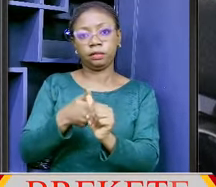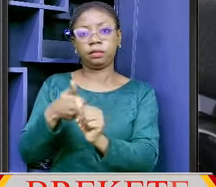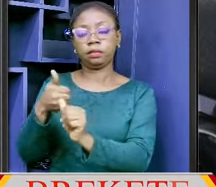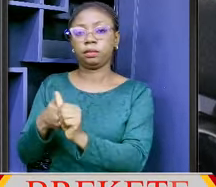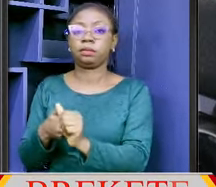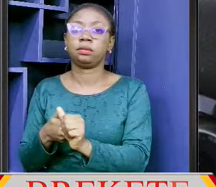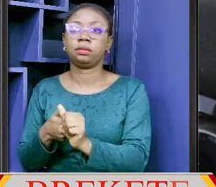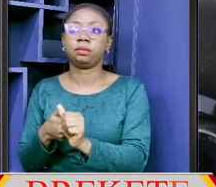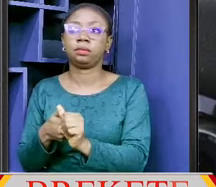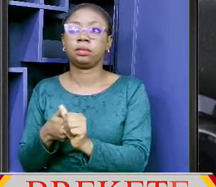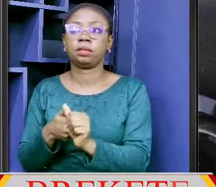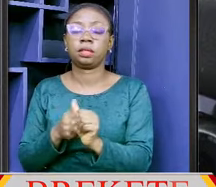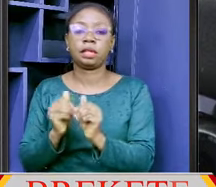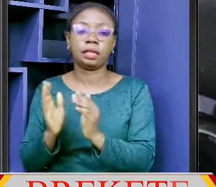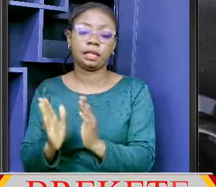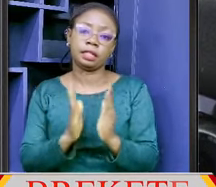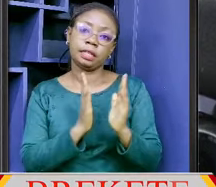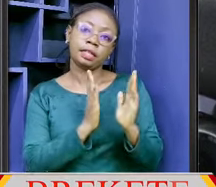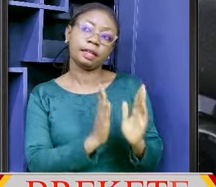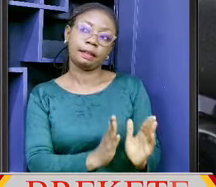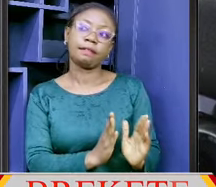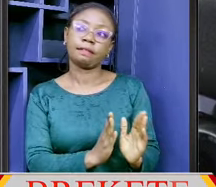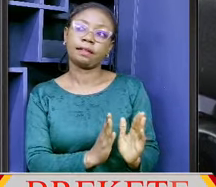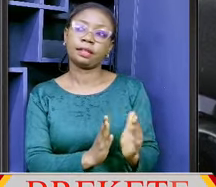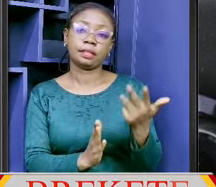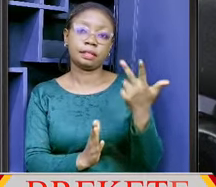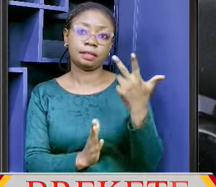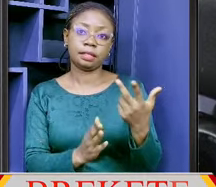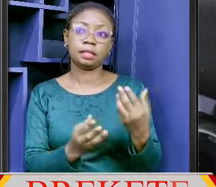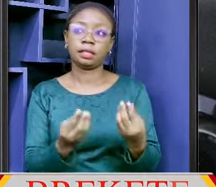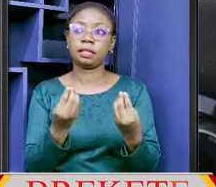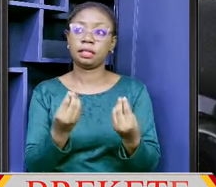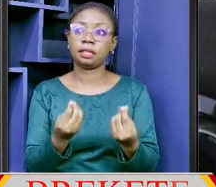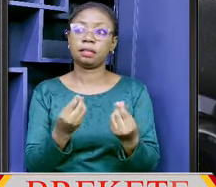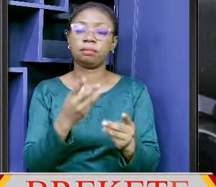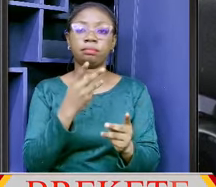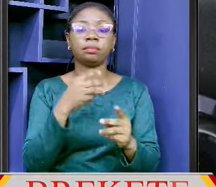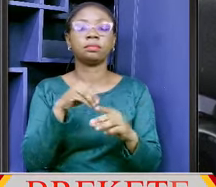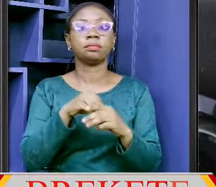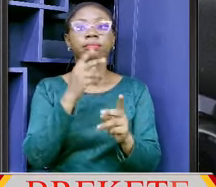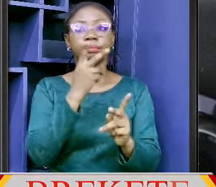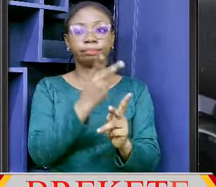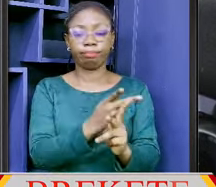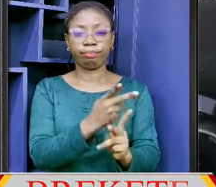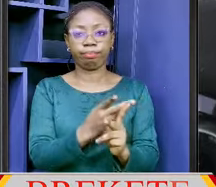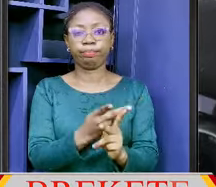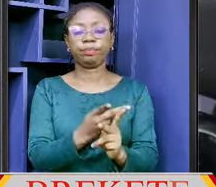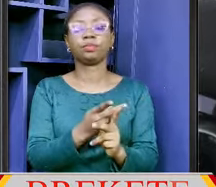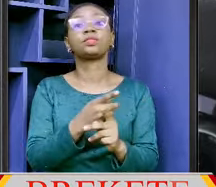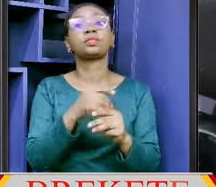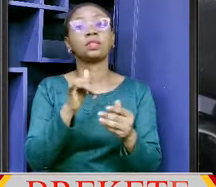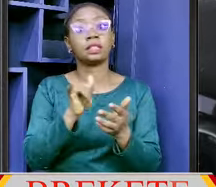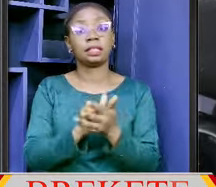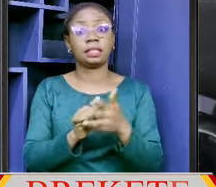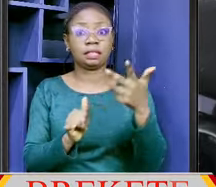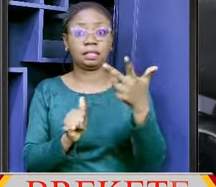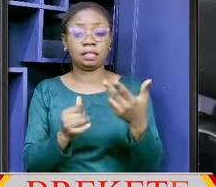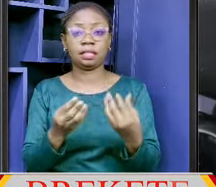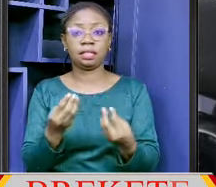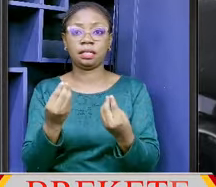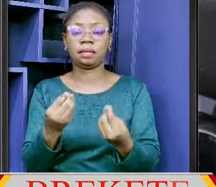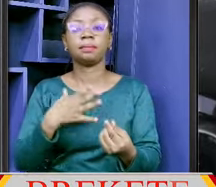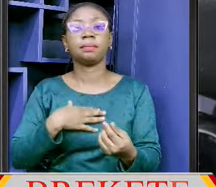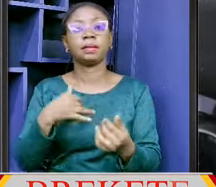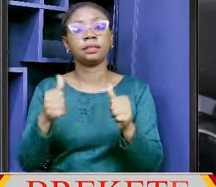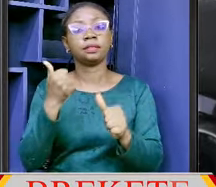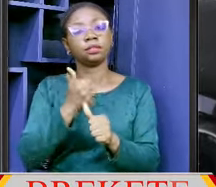us, leaving three land in reserve. So that three land, my senior